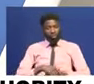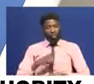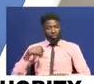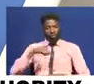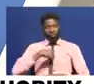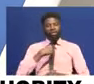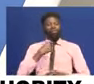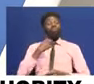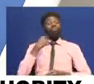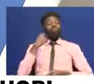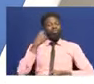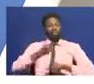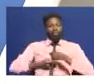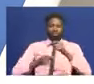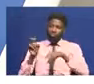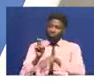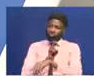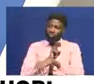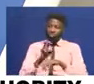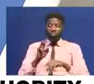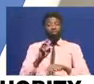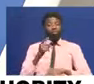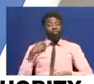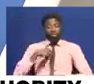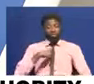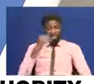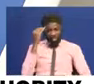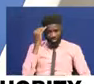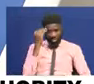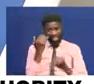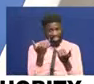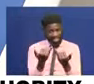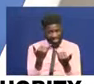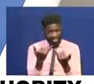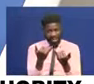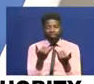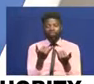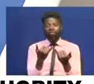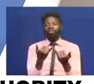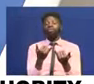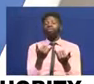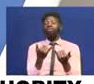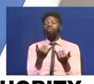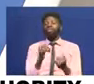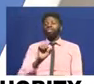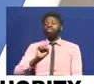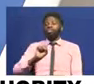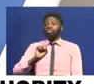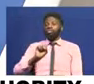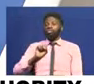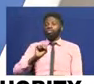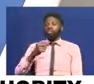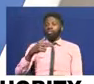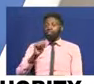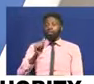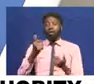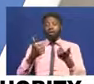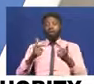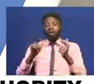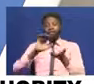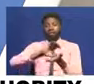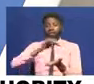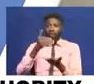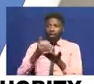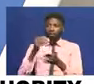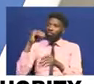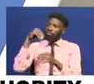is the Social Health Authority, in the new dispensation and also in terms of the Act, is not even allowed to invest funds. So we've got no interest mm-hmm.